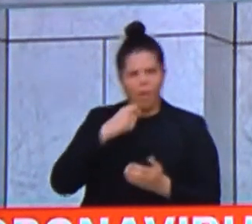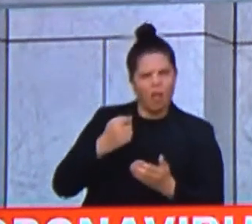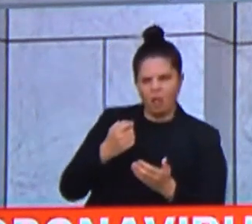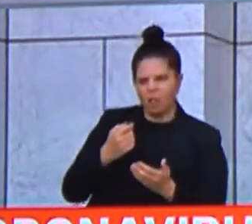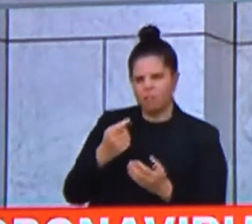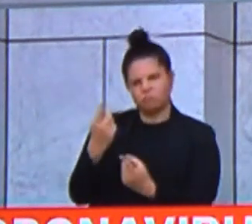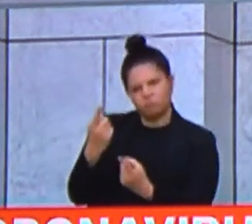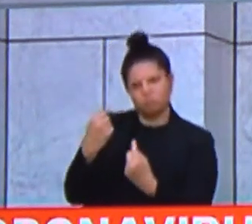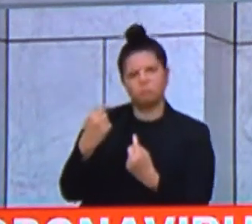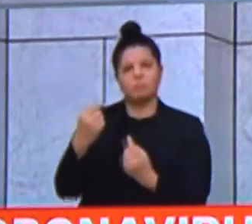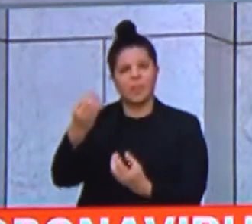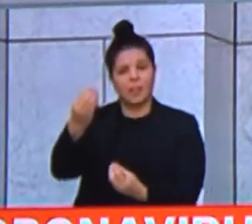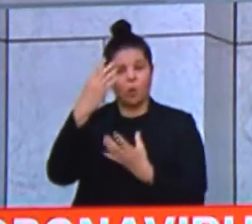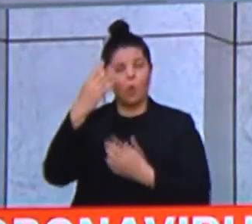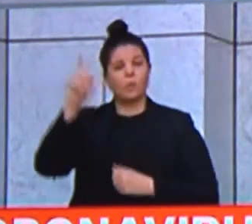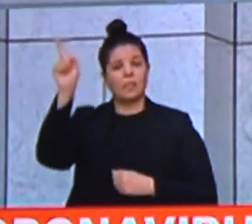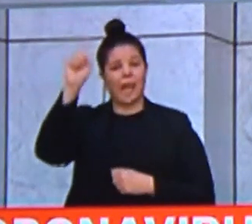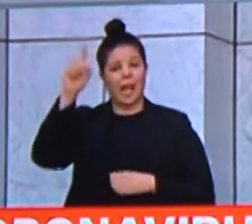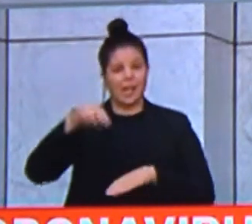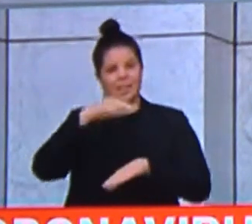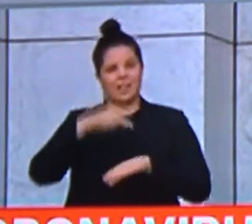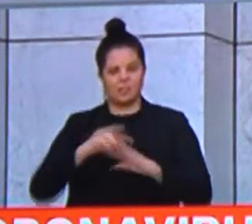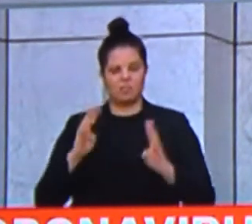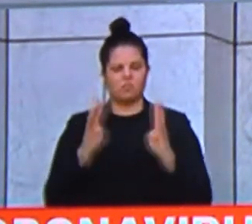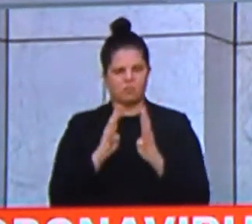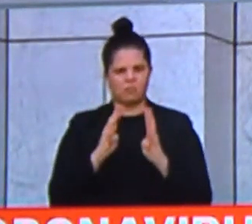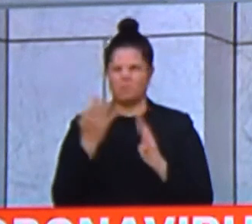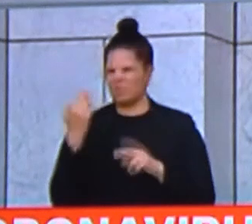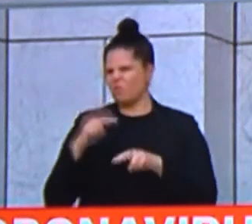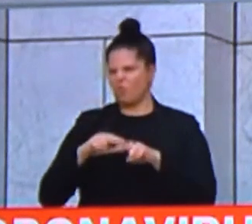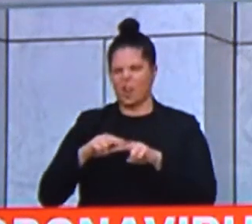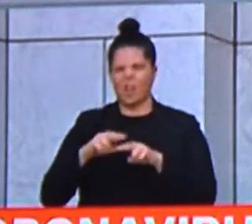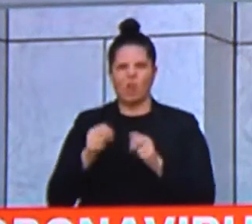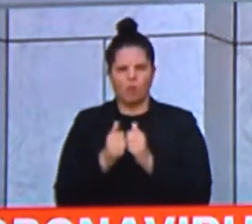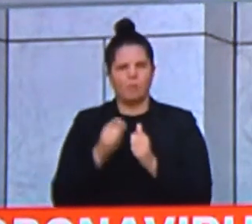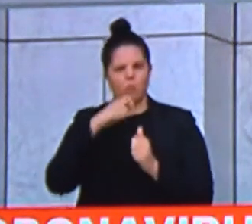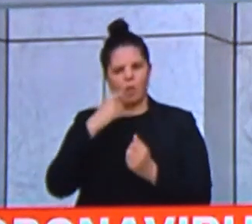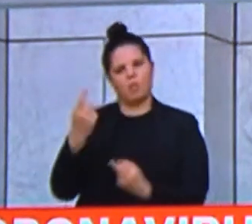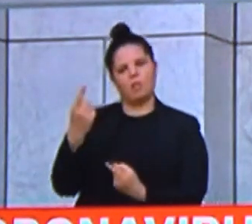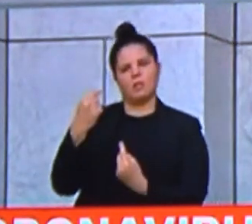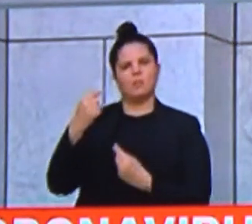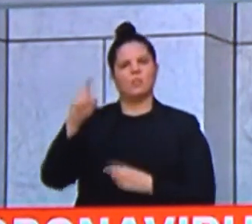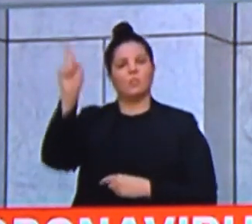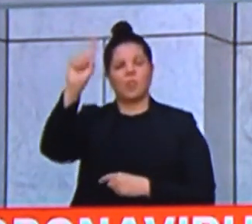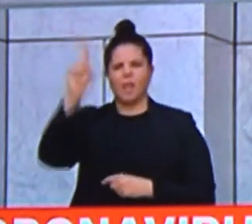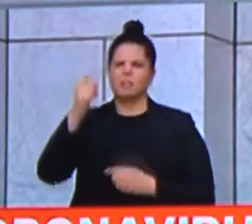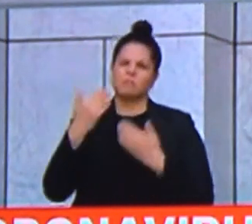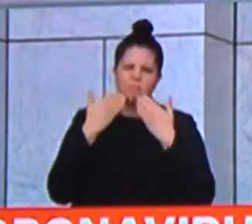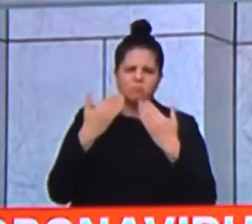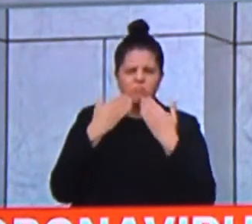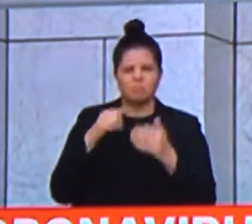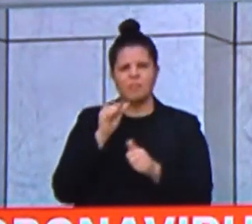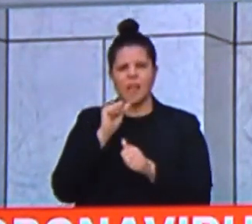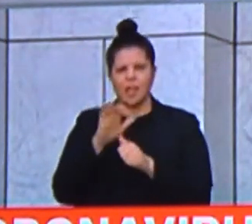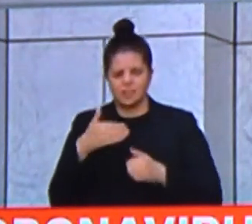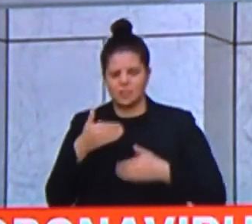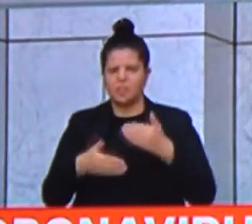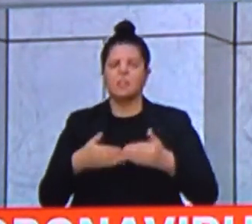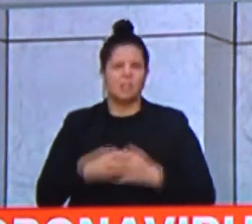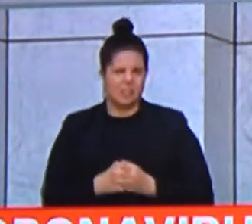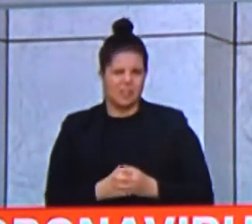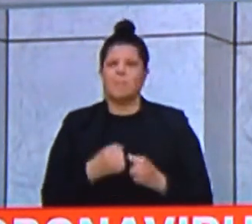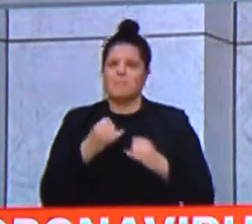group, they discuss, they take the best advice from communicable disease network